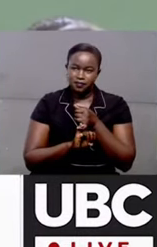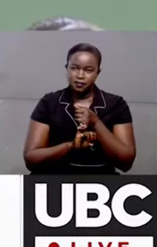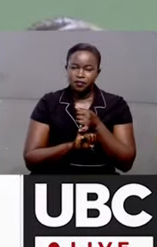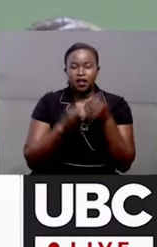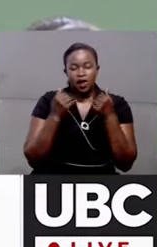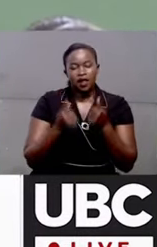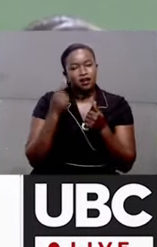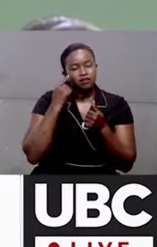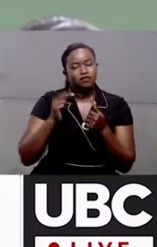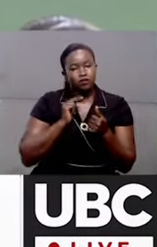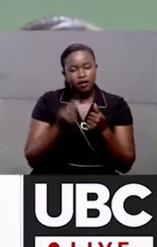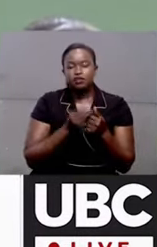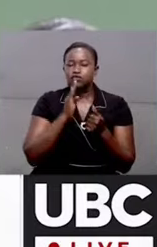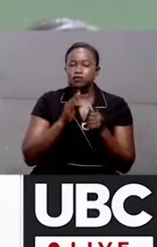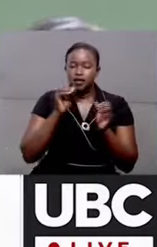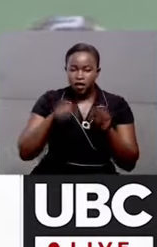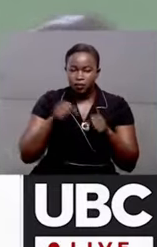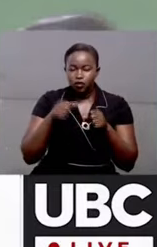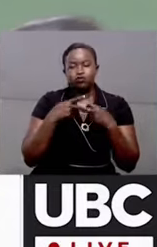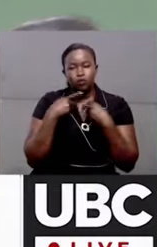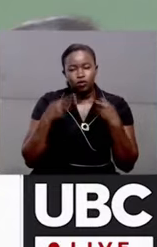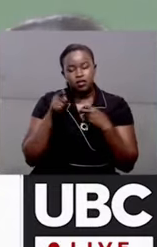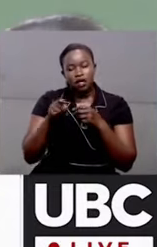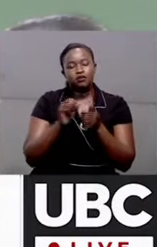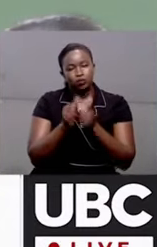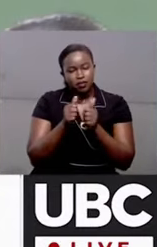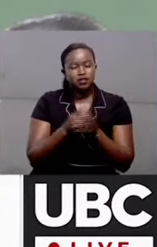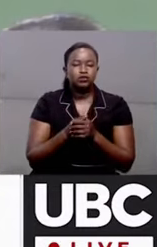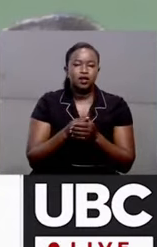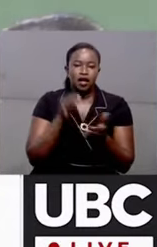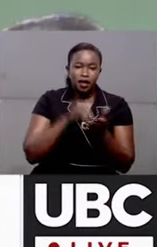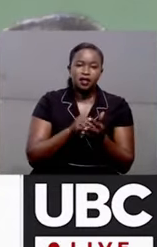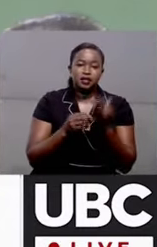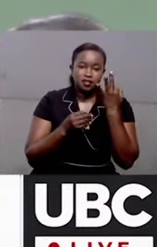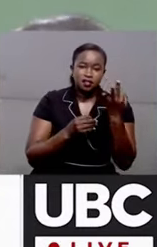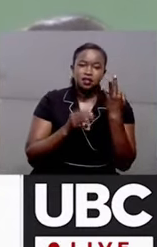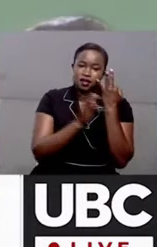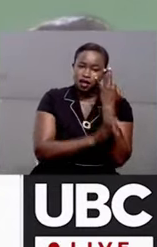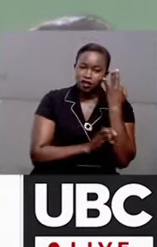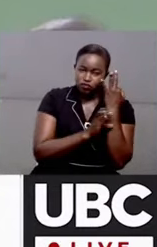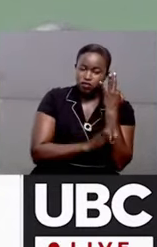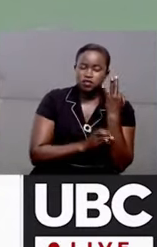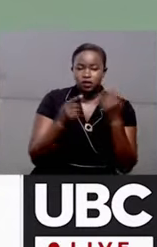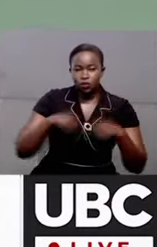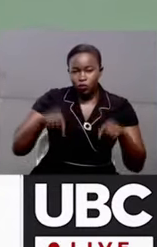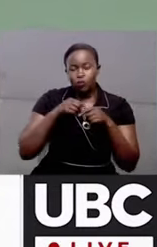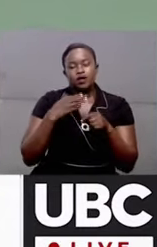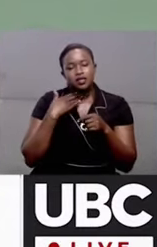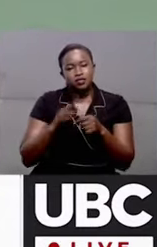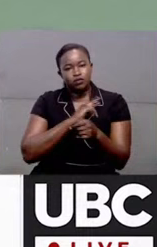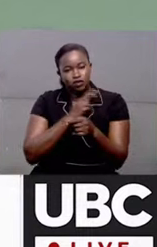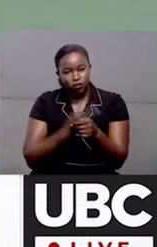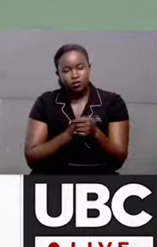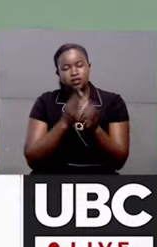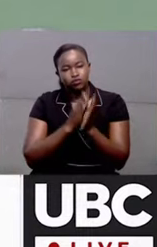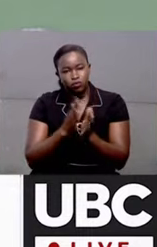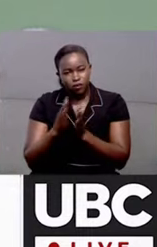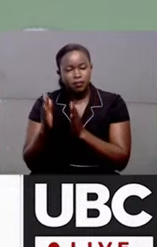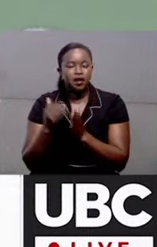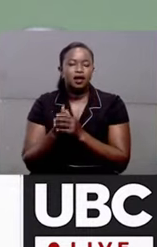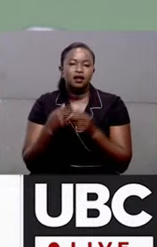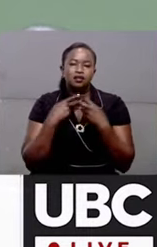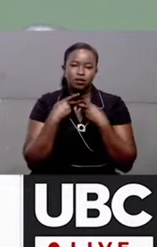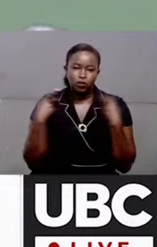So for us to be able to host that competition, again, the three countries, we needed resources to prepare the